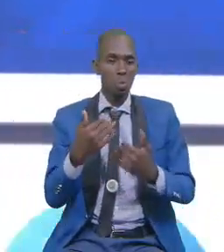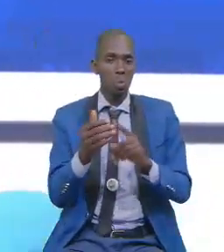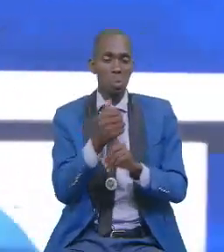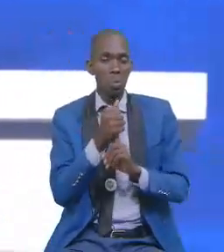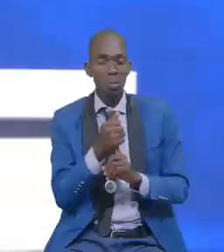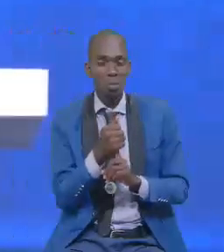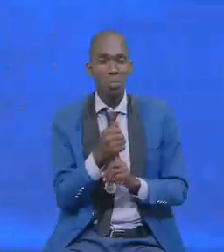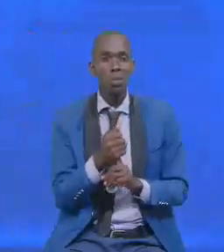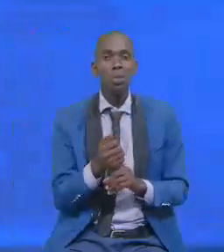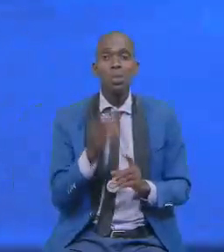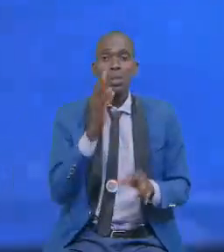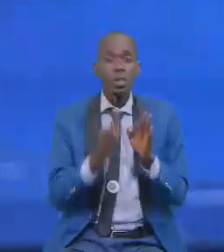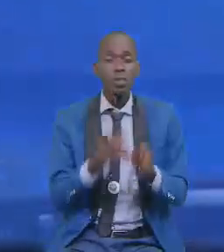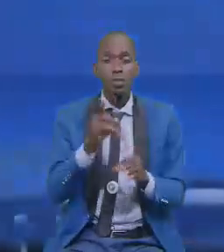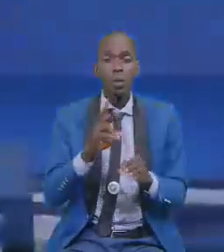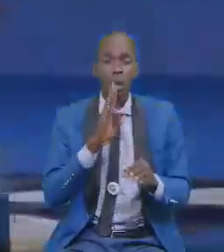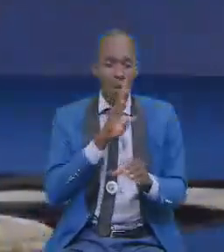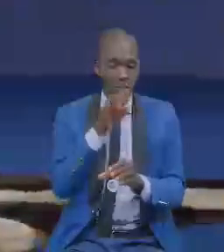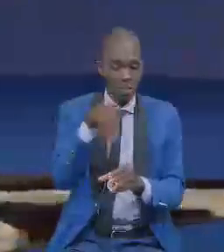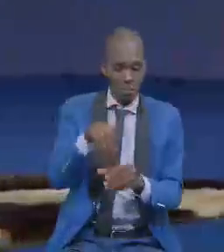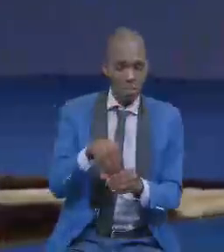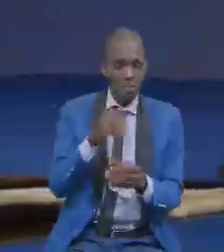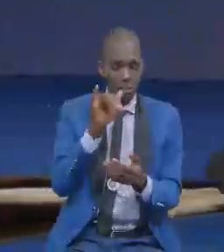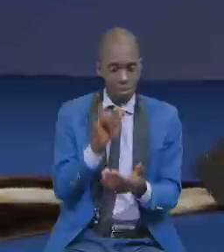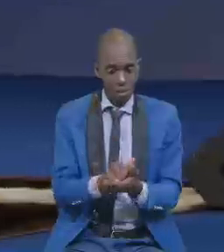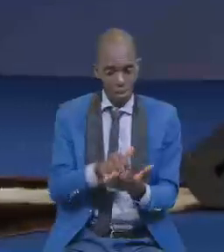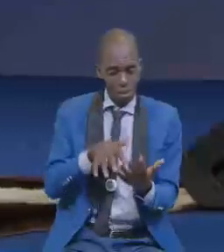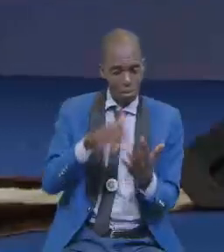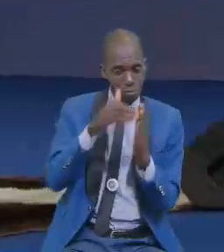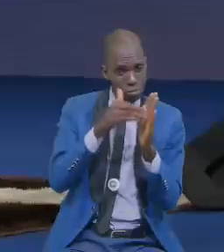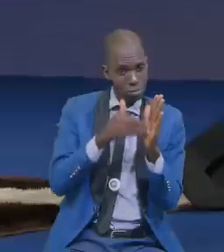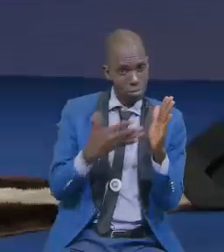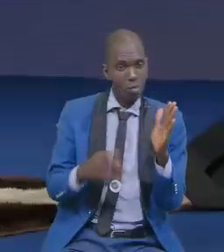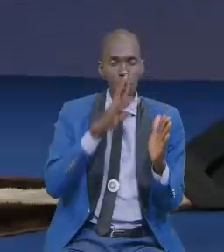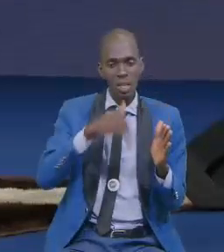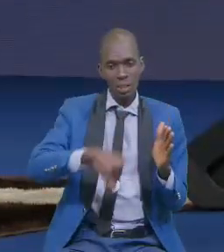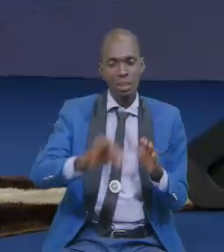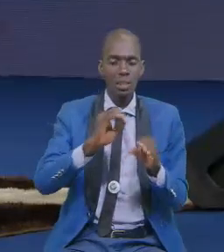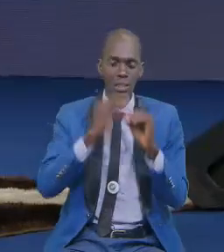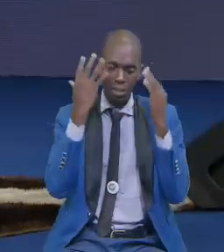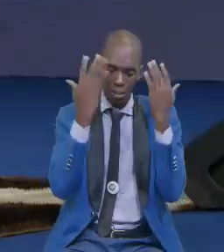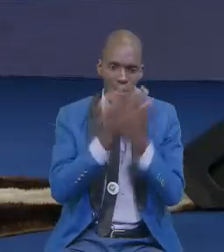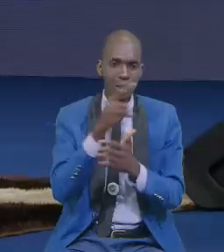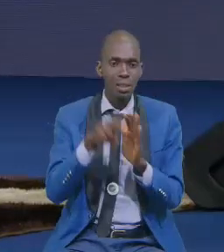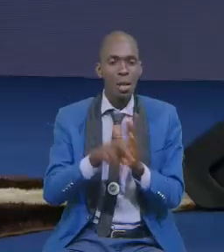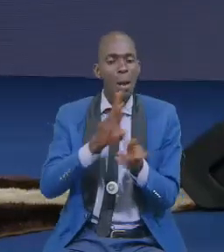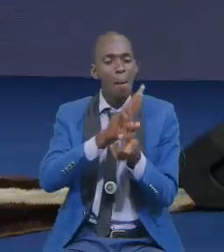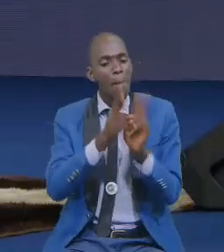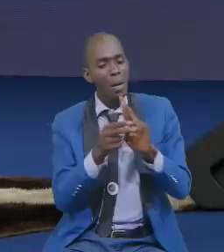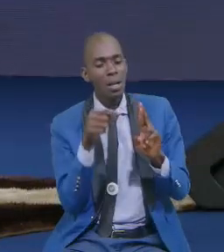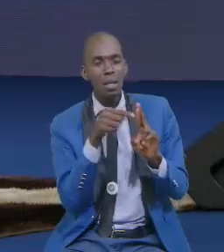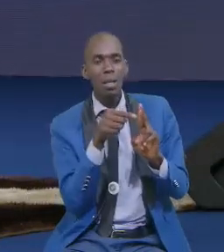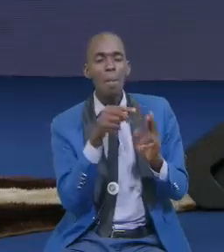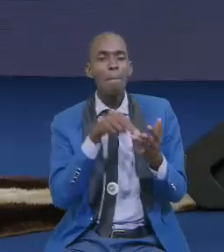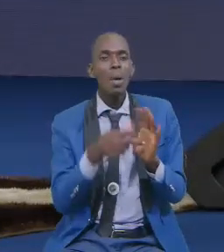are involved in that, you are in darkness. Repent means come out of